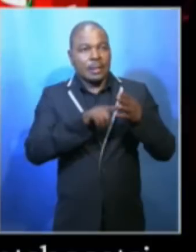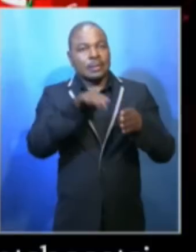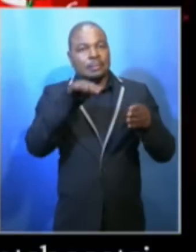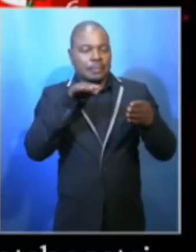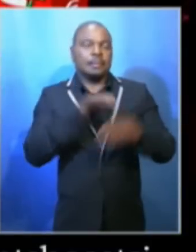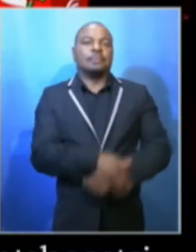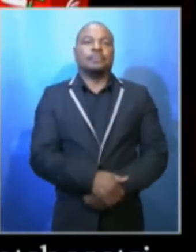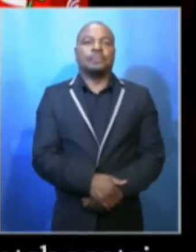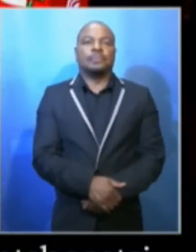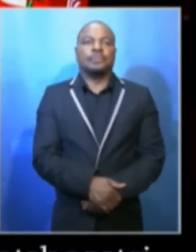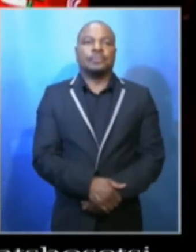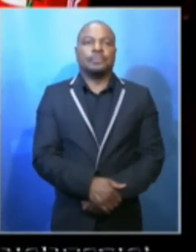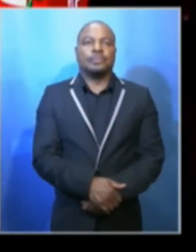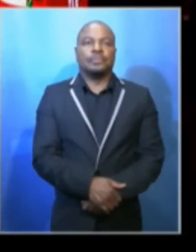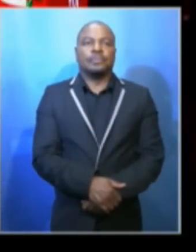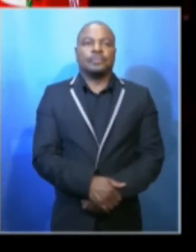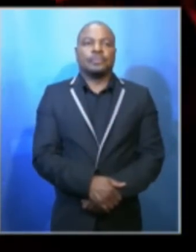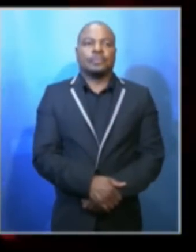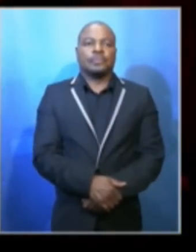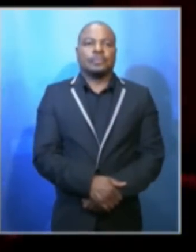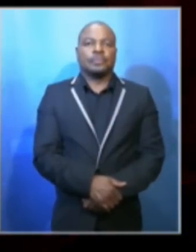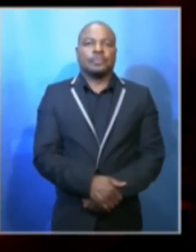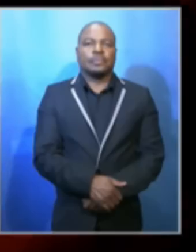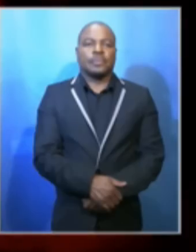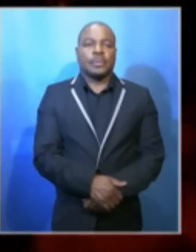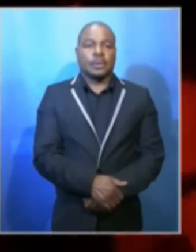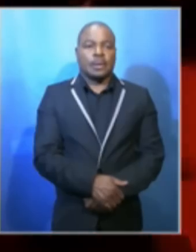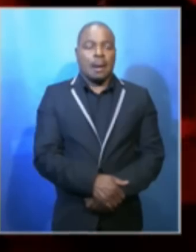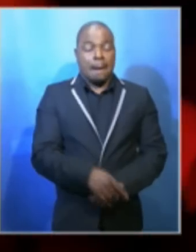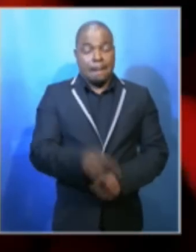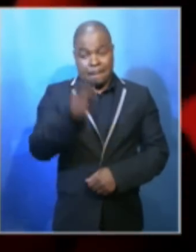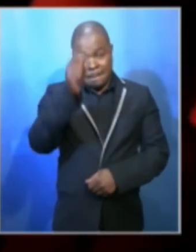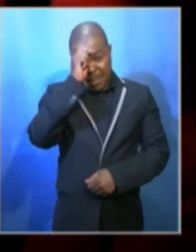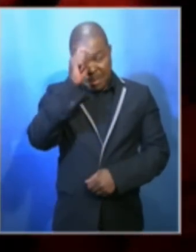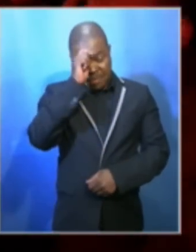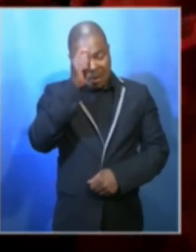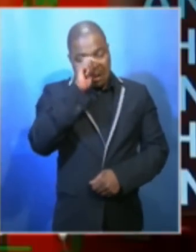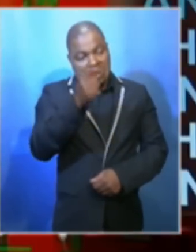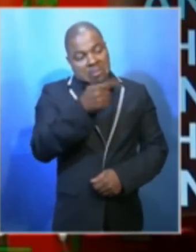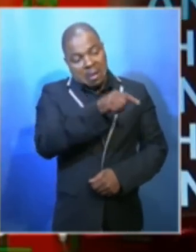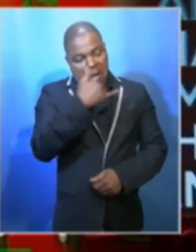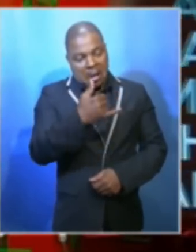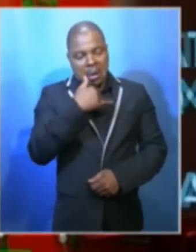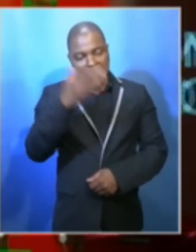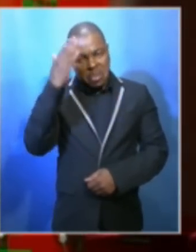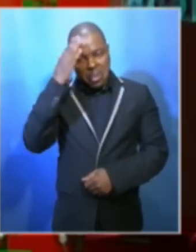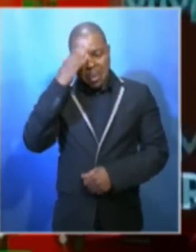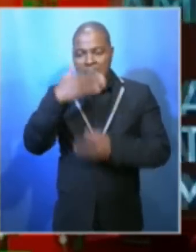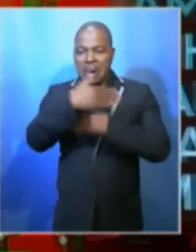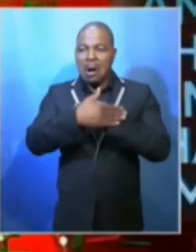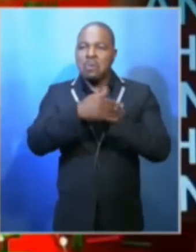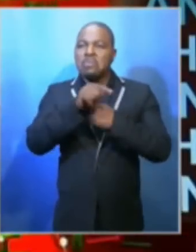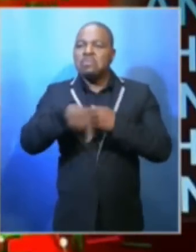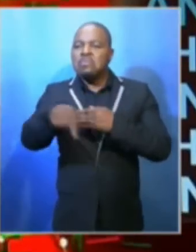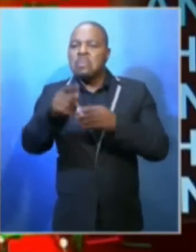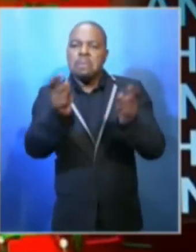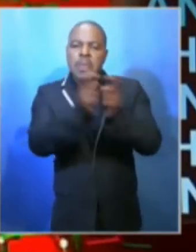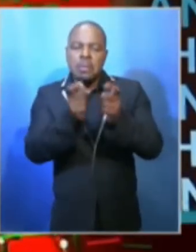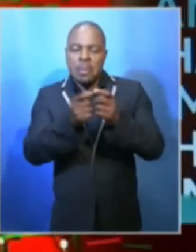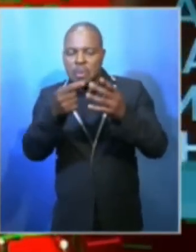Thank you. Bafana ba šetše ba tseba dinaga tšeo ba tlo ralokago le tšona tournamenteng ya Africa Cup